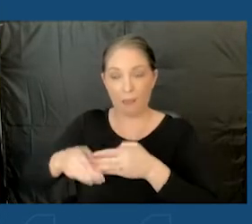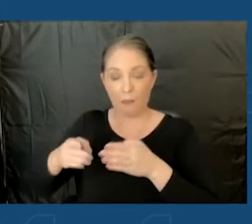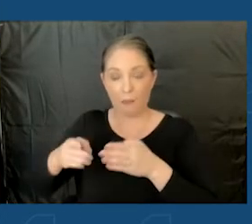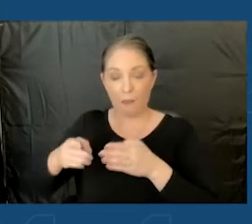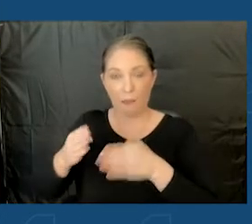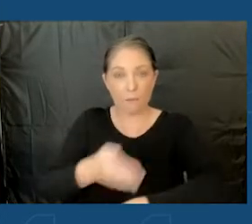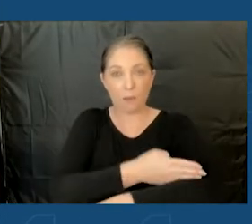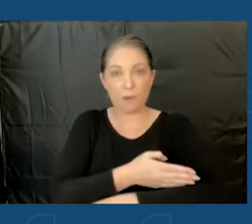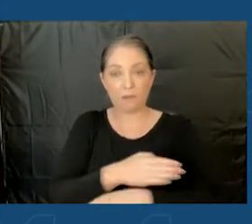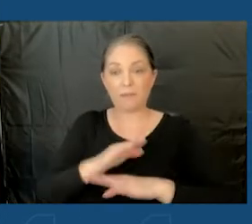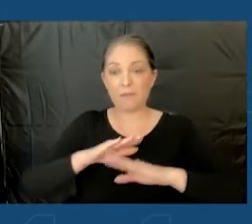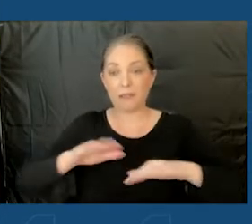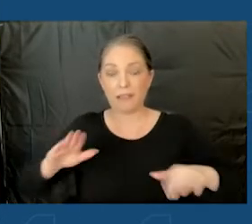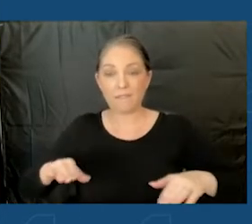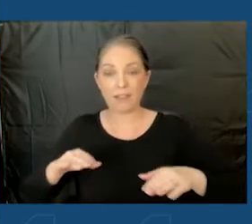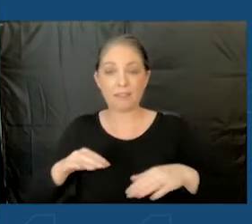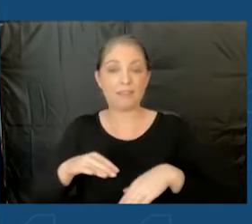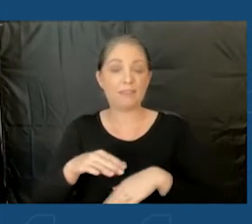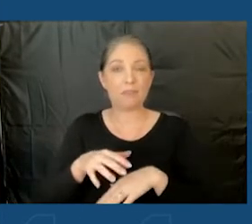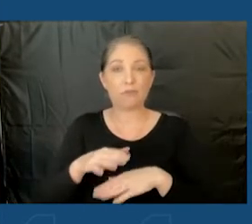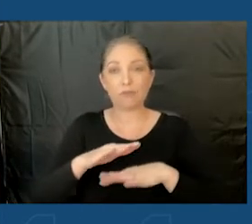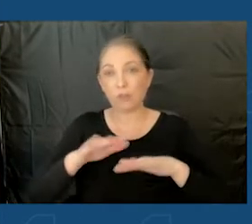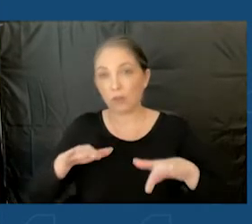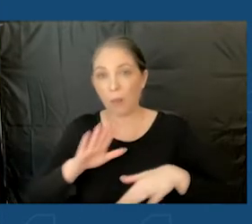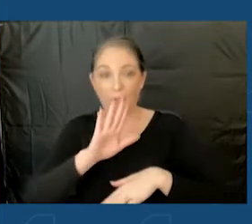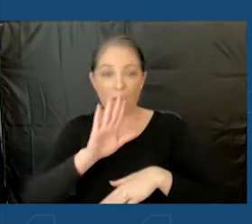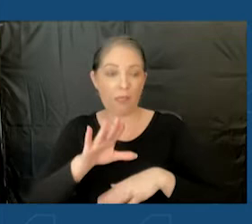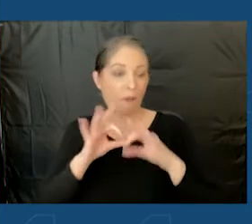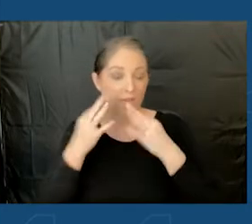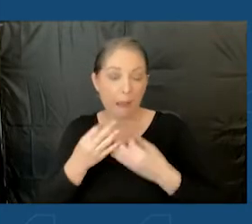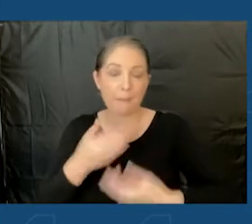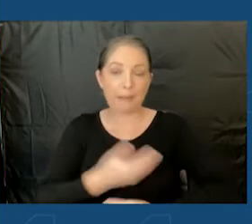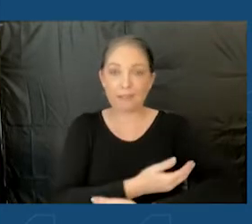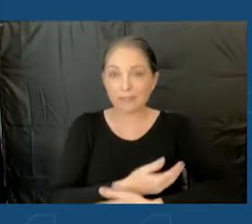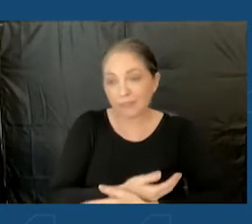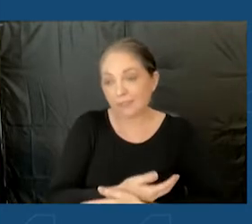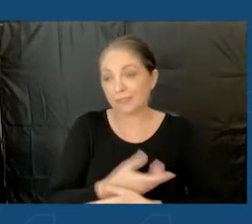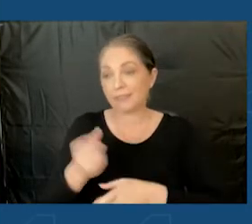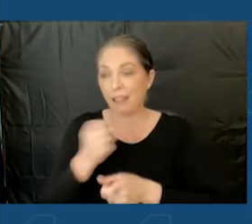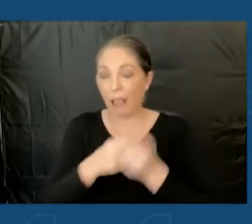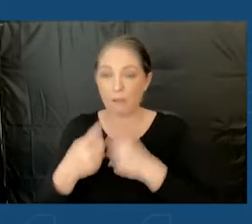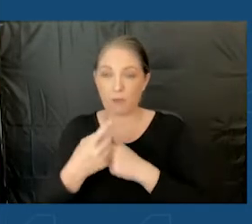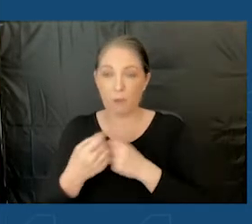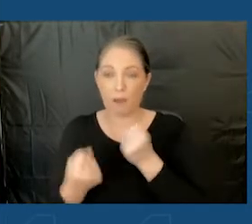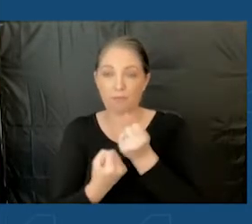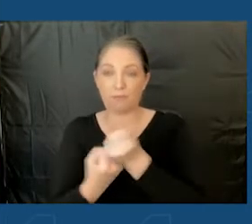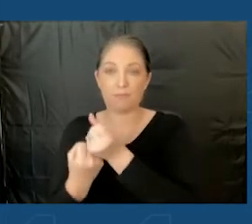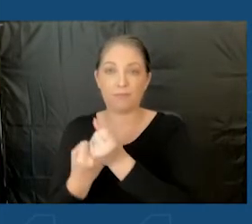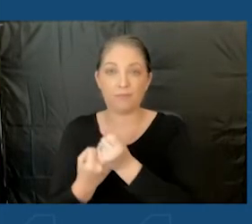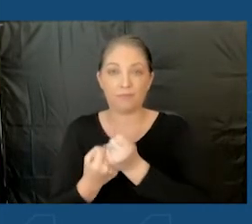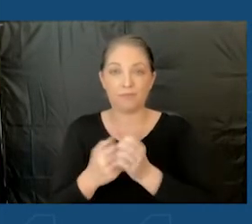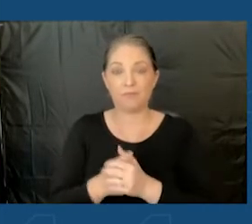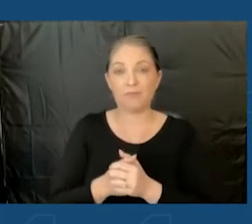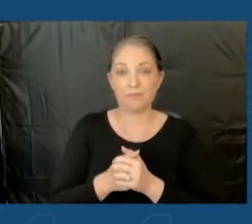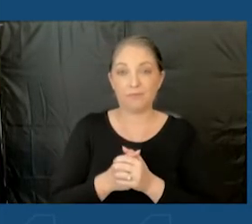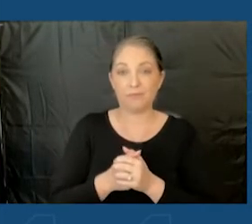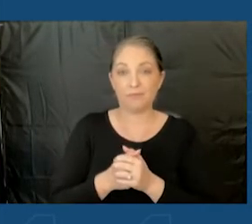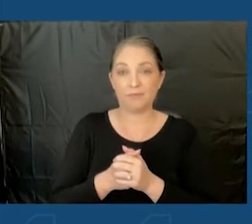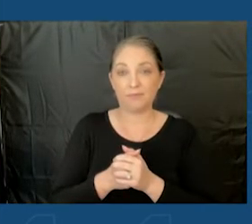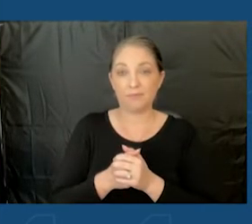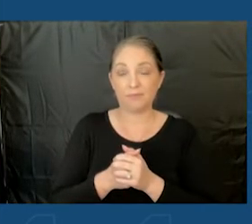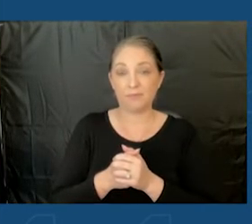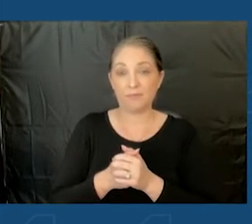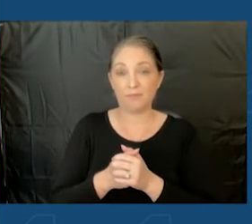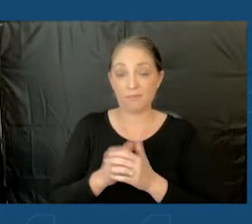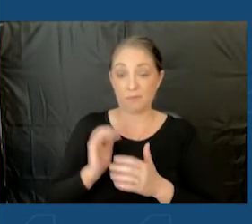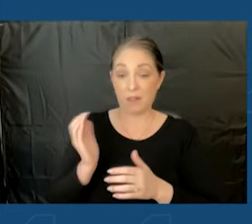families, and the professionals who care for them every day. On behalf of the Education Trust and our